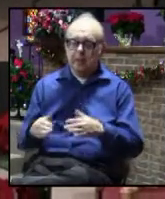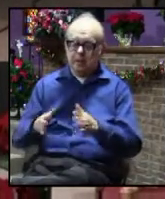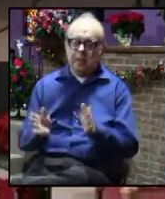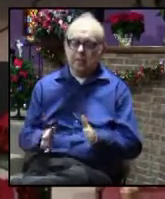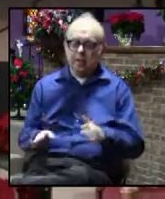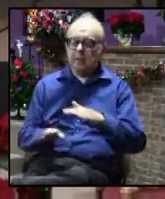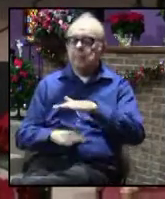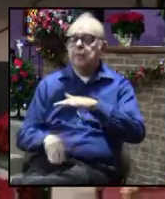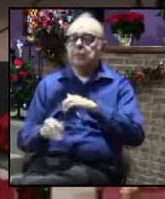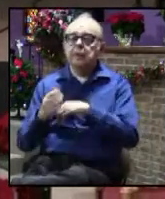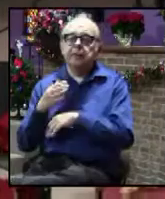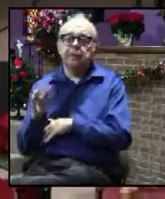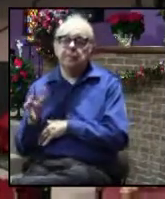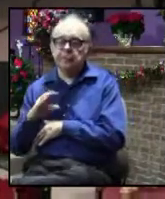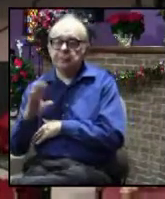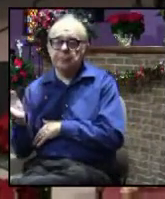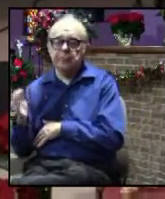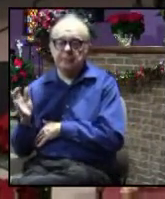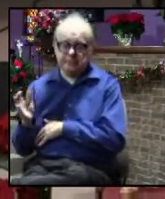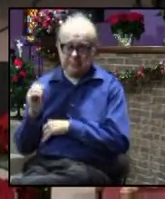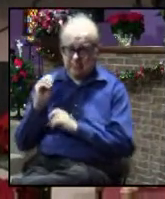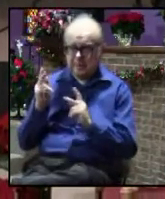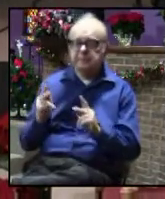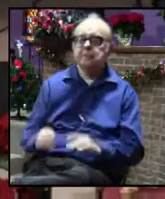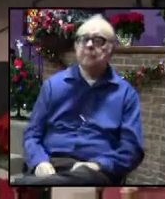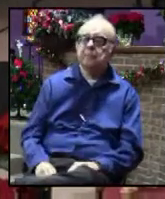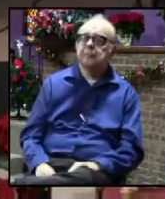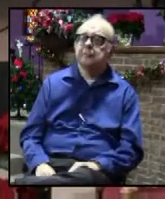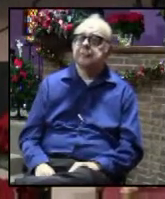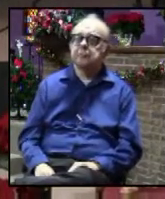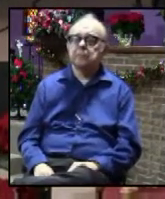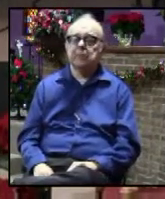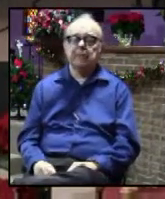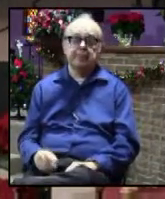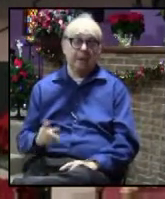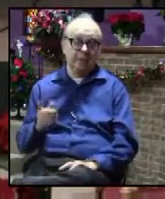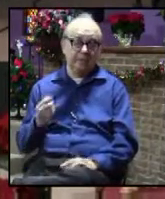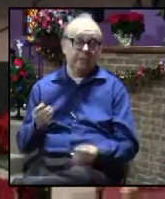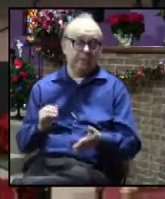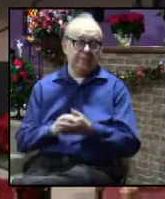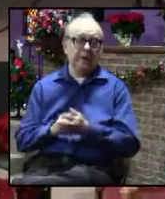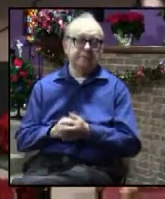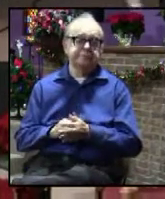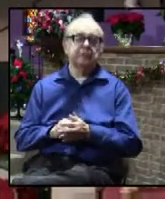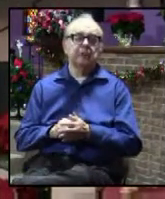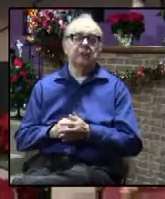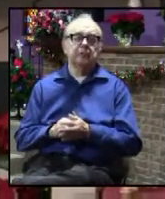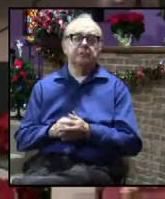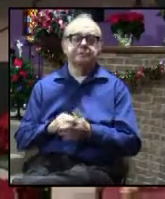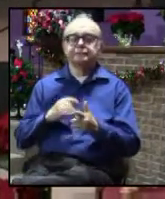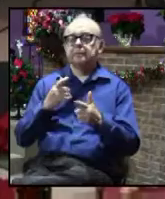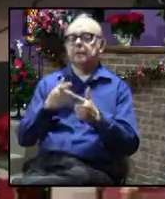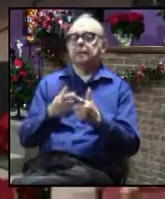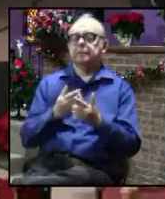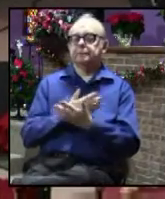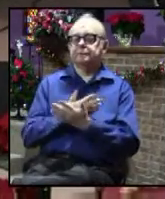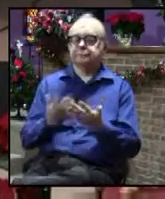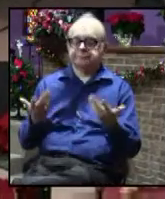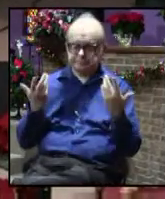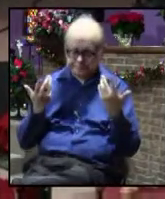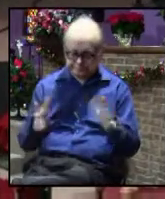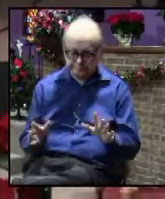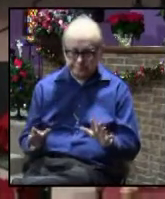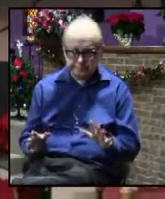them underneath the tree. Okay? That's what you're going to do. And then after everybody's